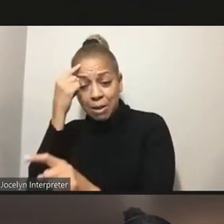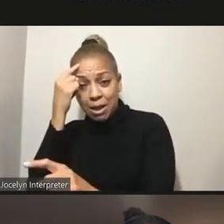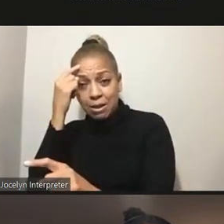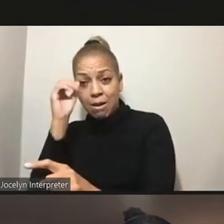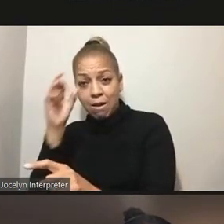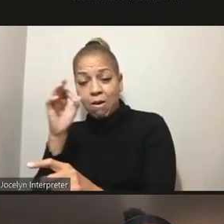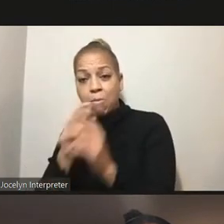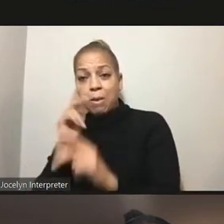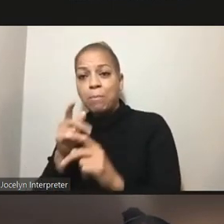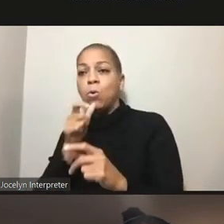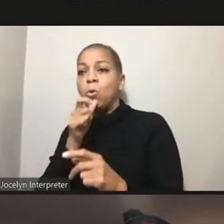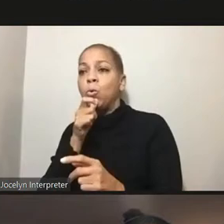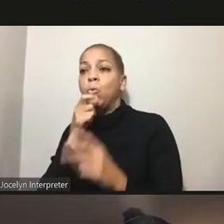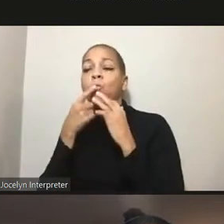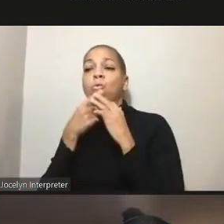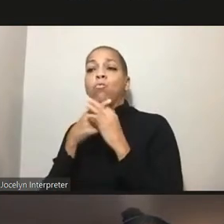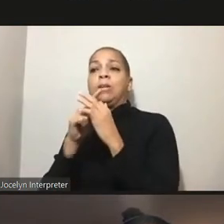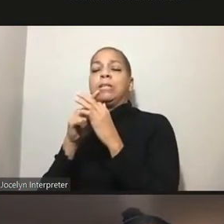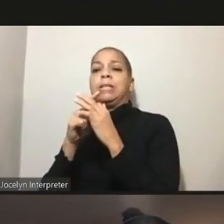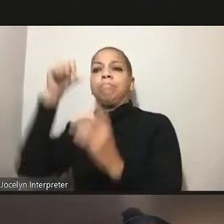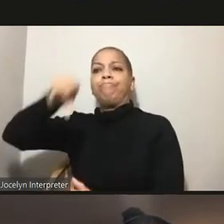to the work?